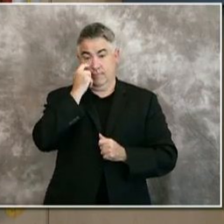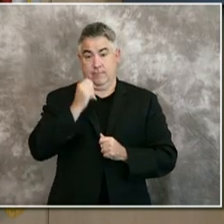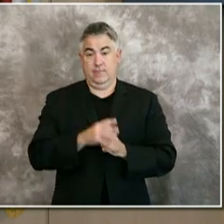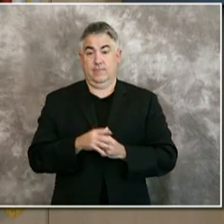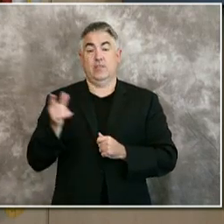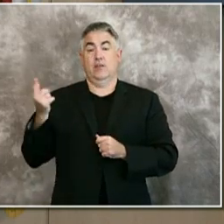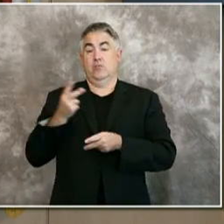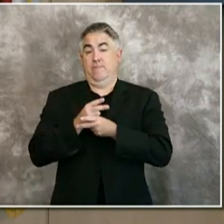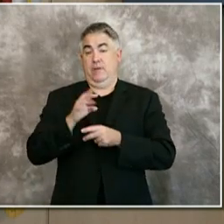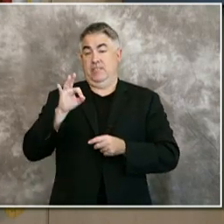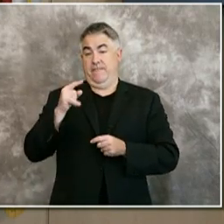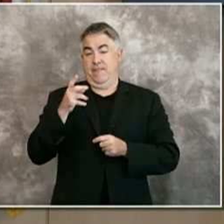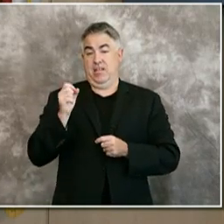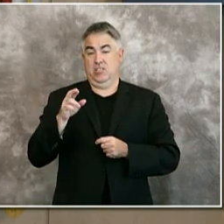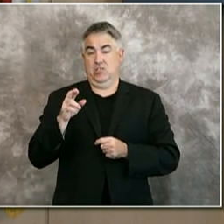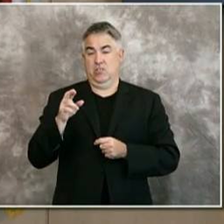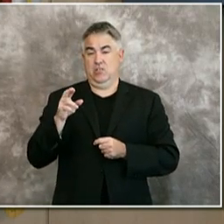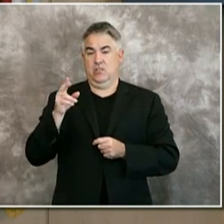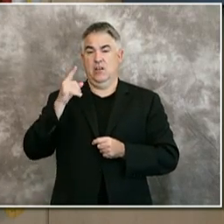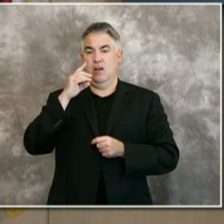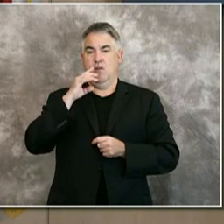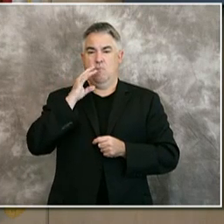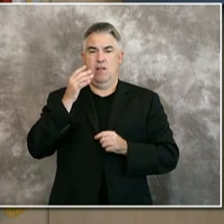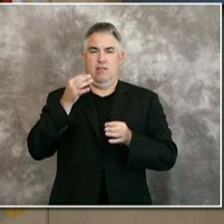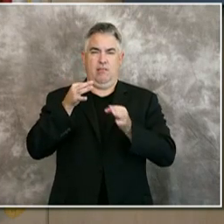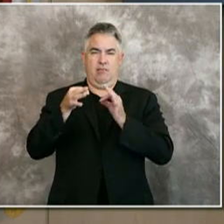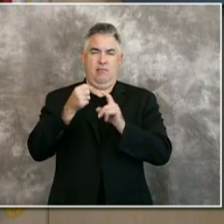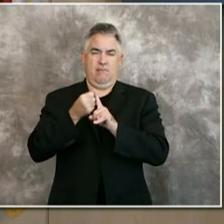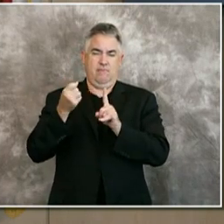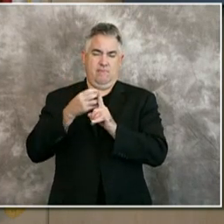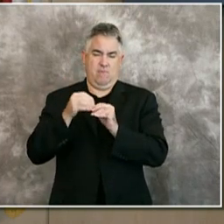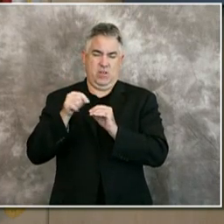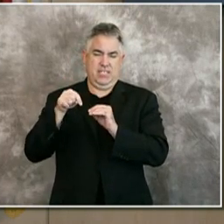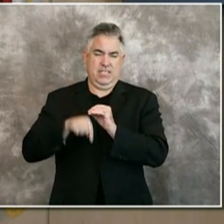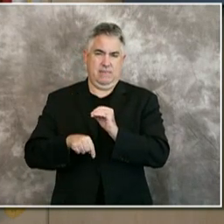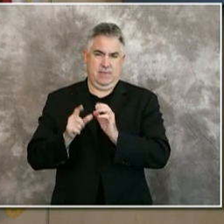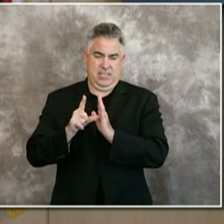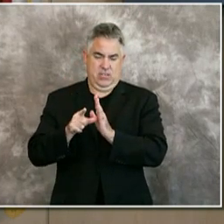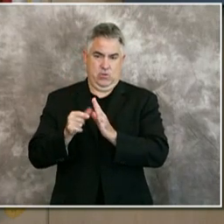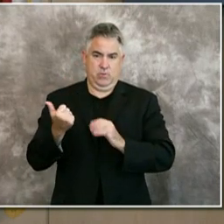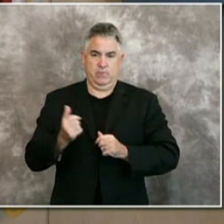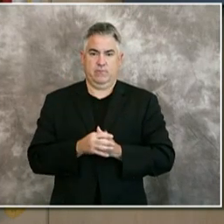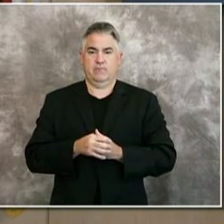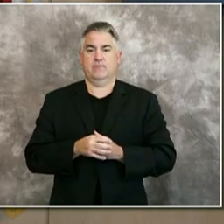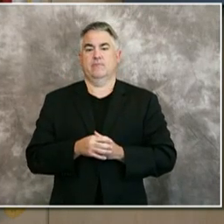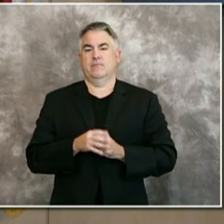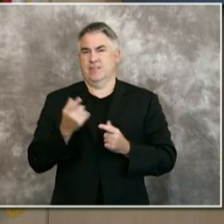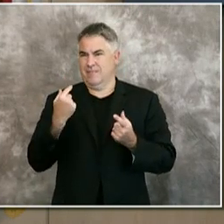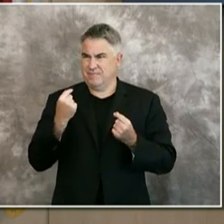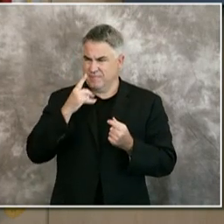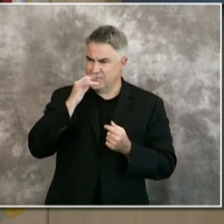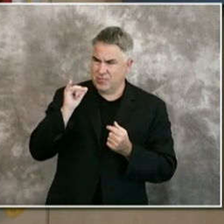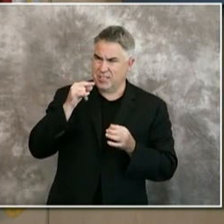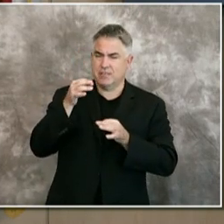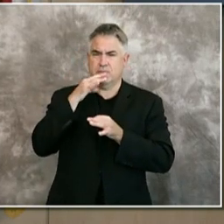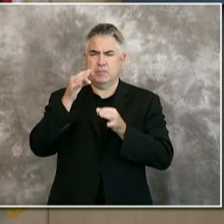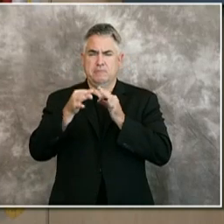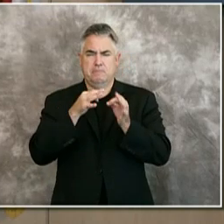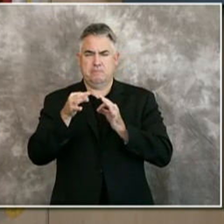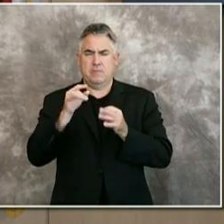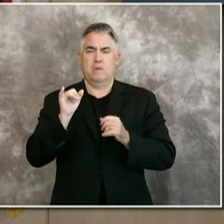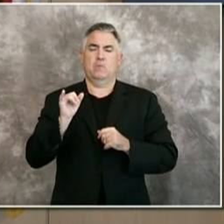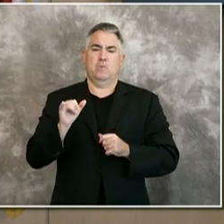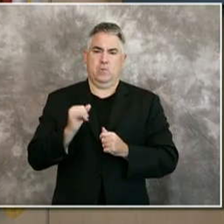more details about the updated public health order and what we will be allowed under certain restrictions. With that, let me turn it over